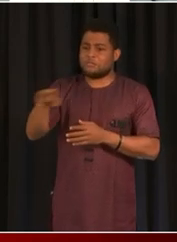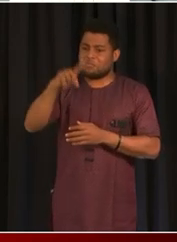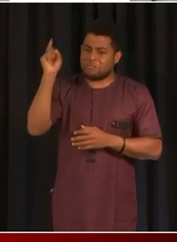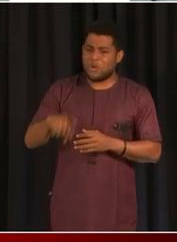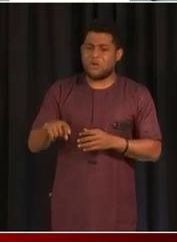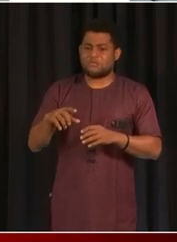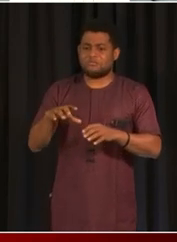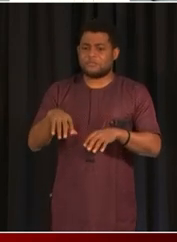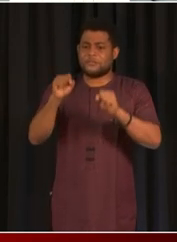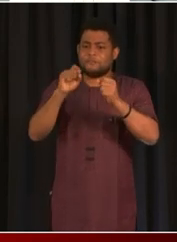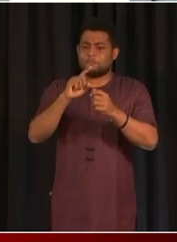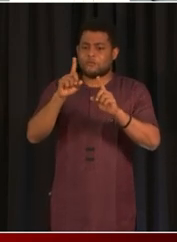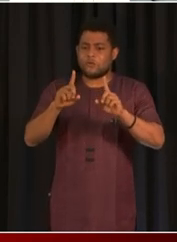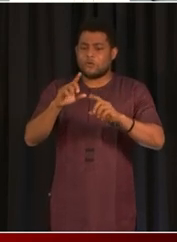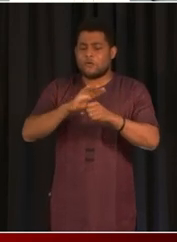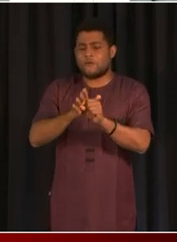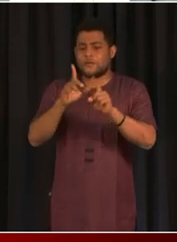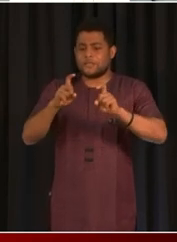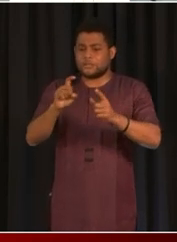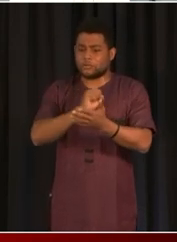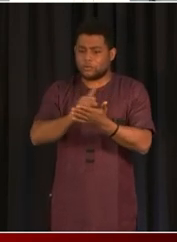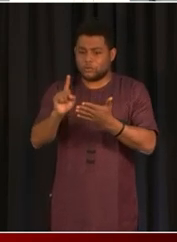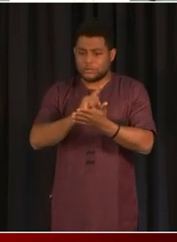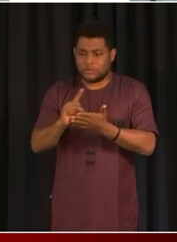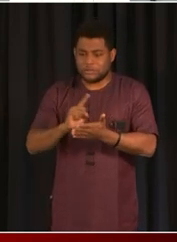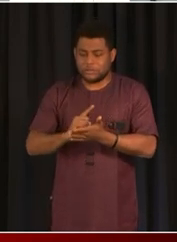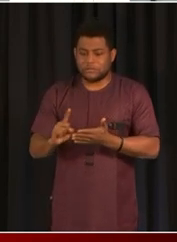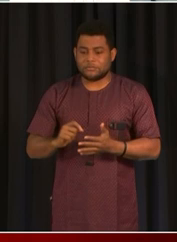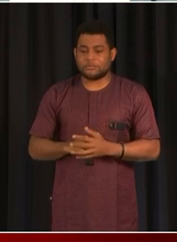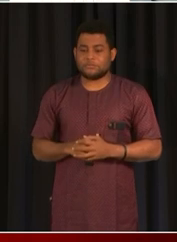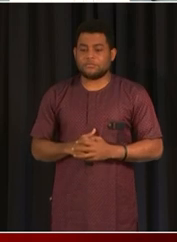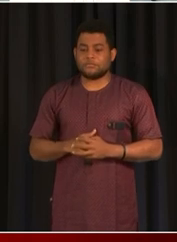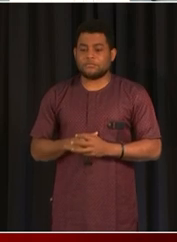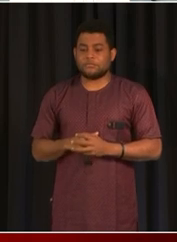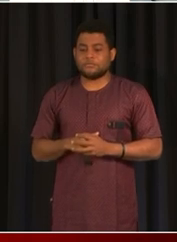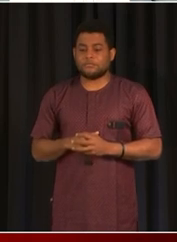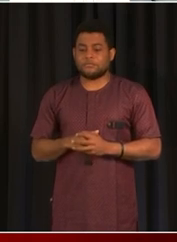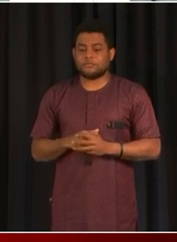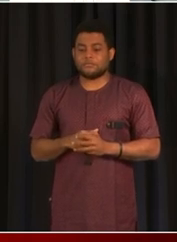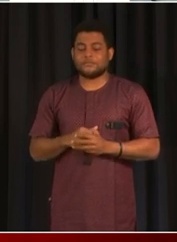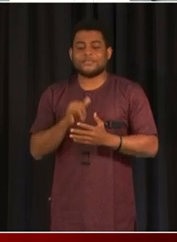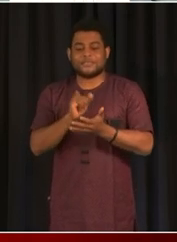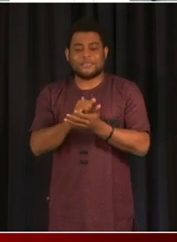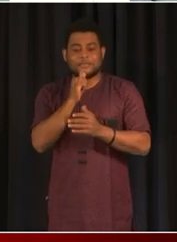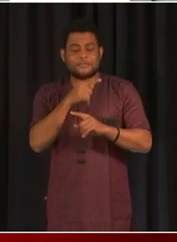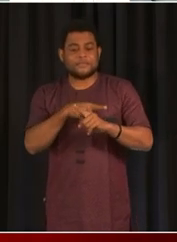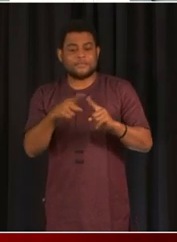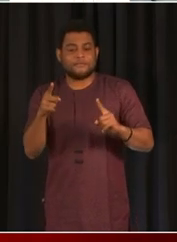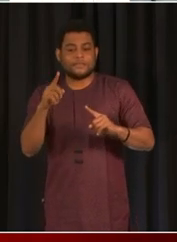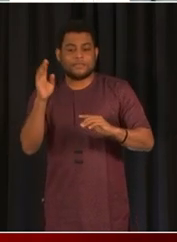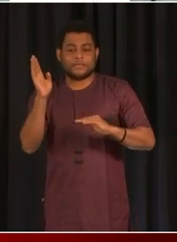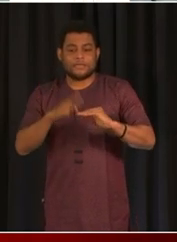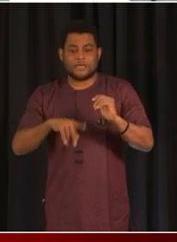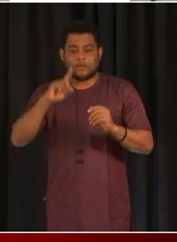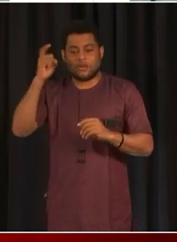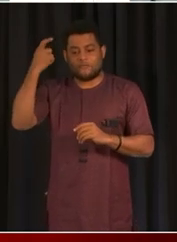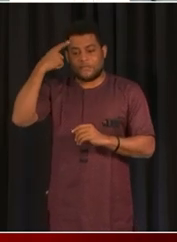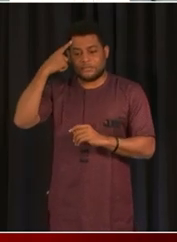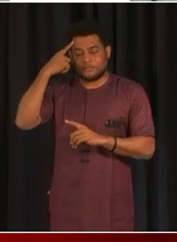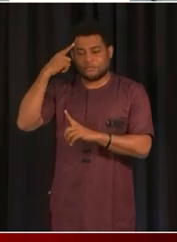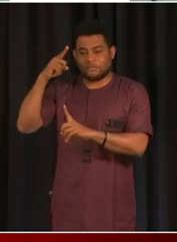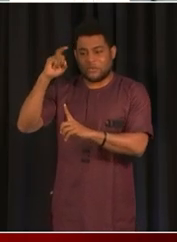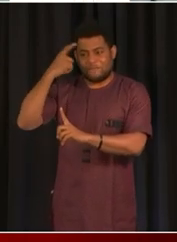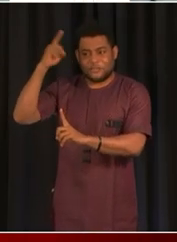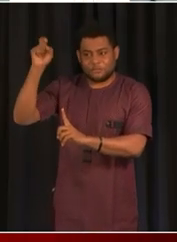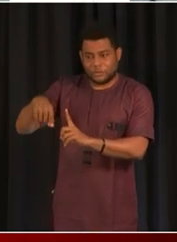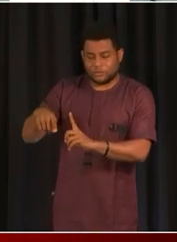That is as their employer, which is different than a mandate that is issued by the government writ large. I hope that I helps. appreciate that.